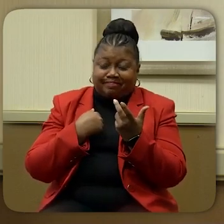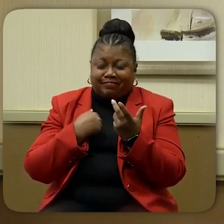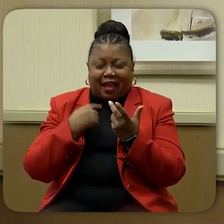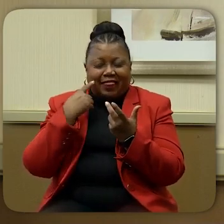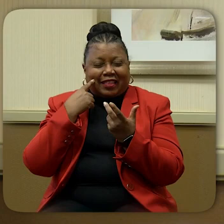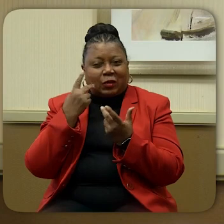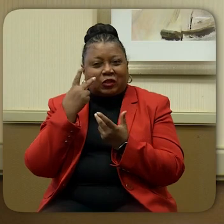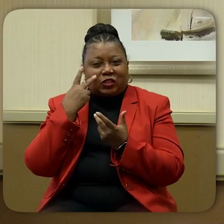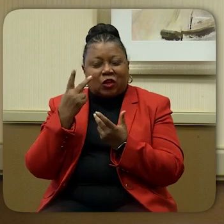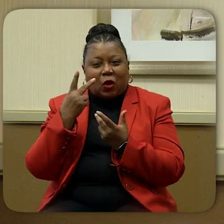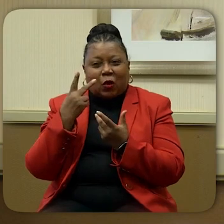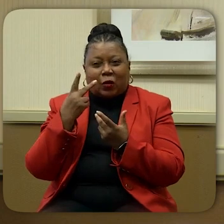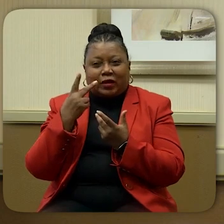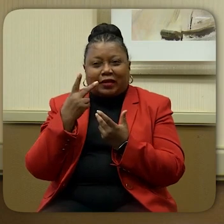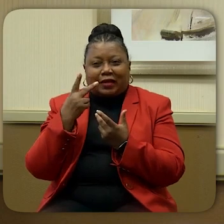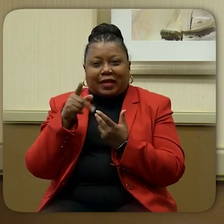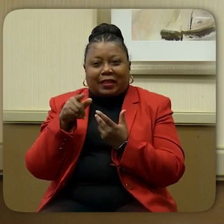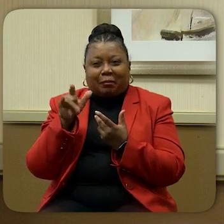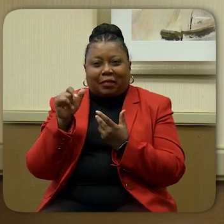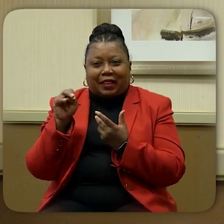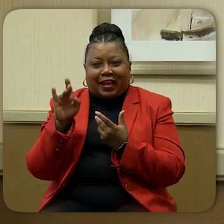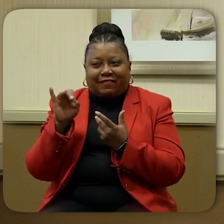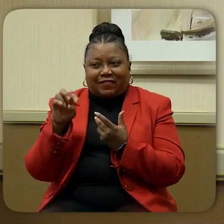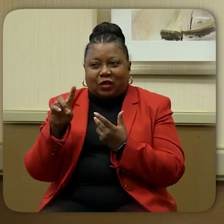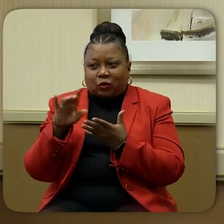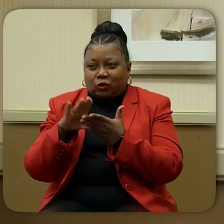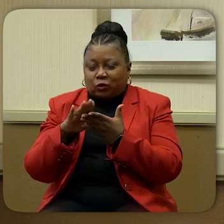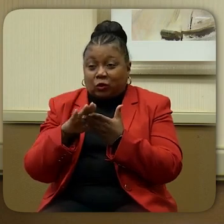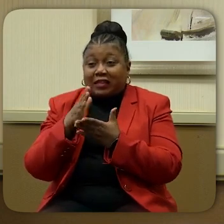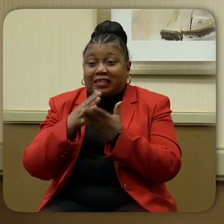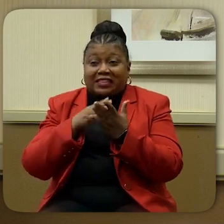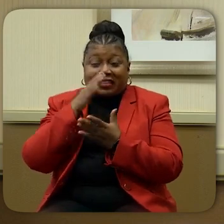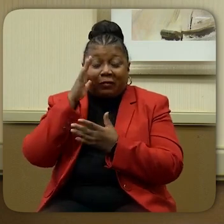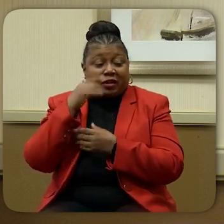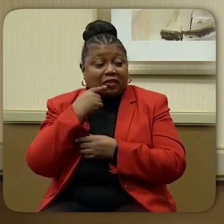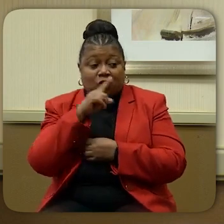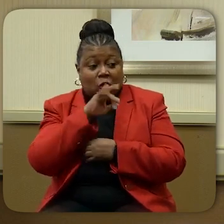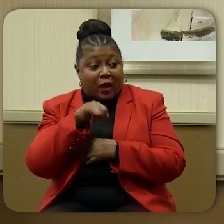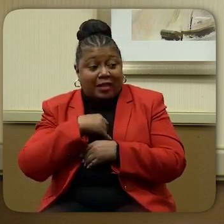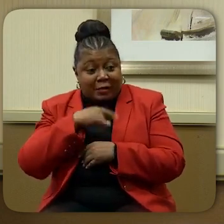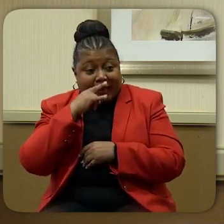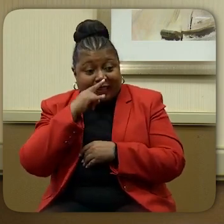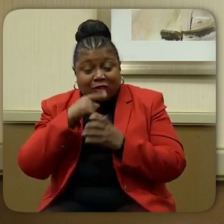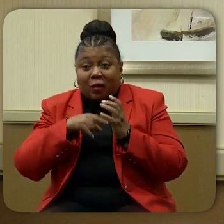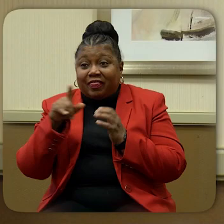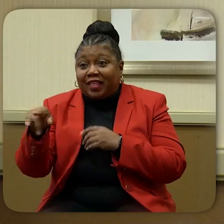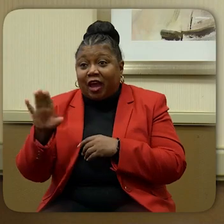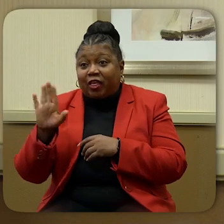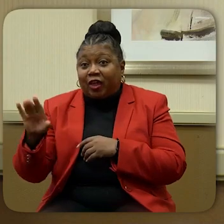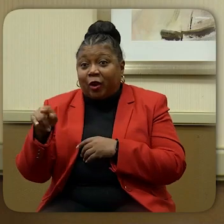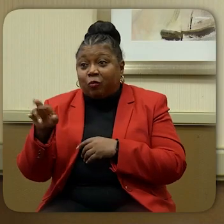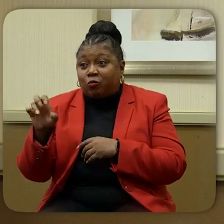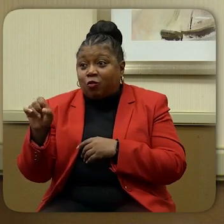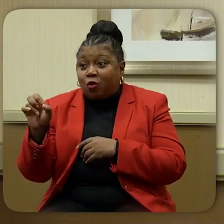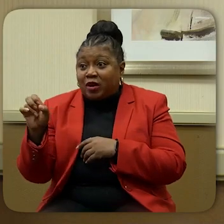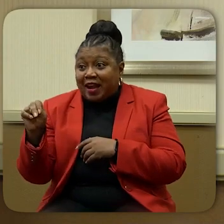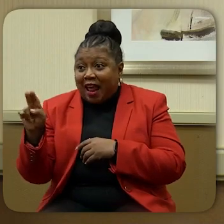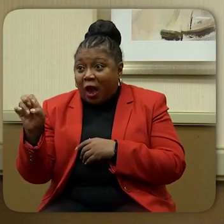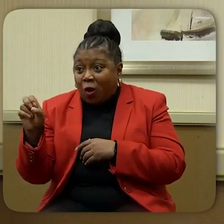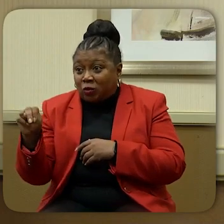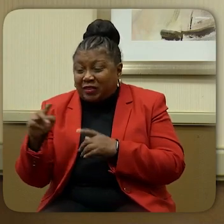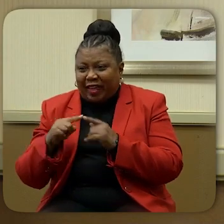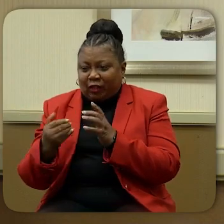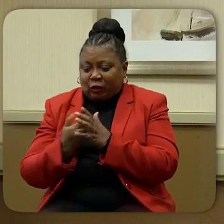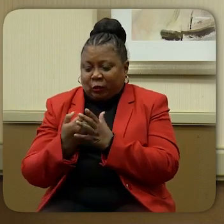I think we saw, like in the Plainfield schools, like some parents calling and saying, don't ask my kid what their pronouns are, like as